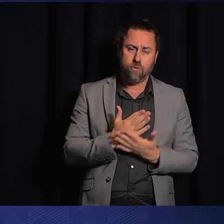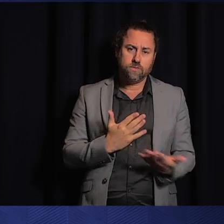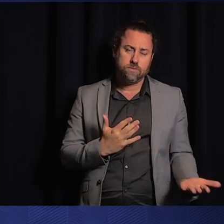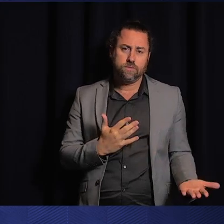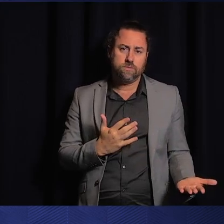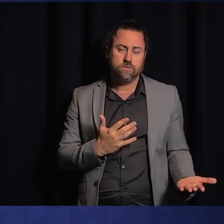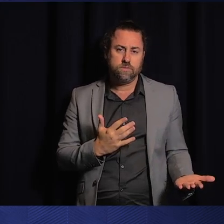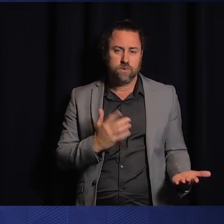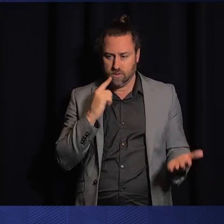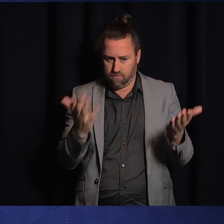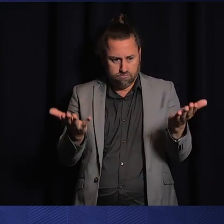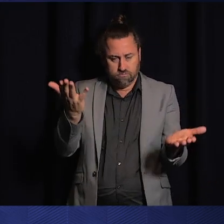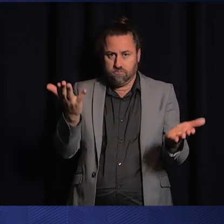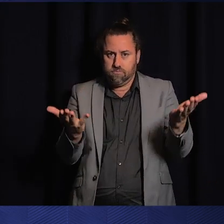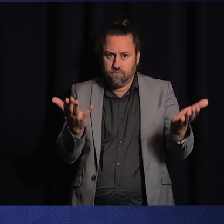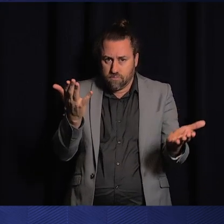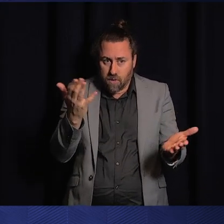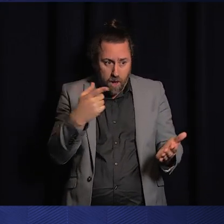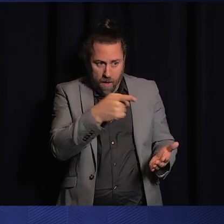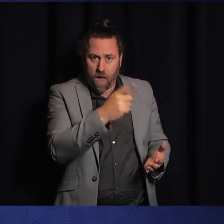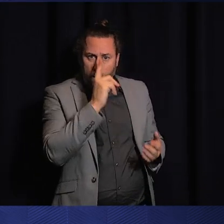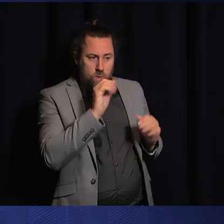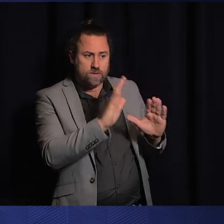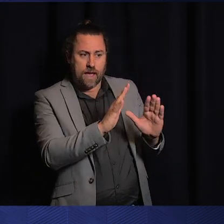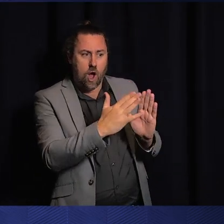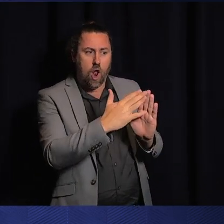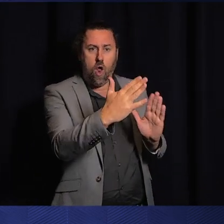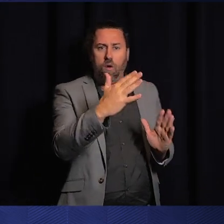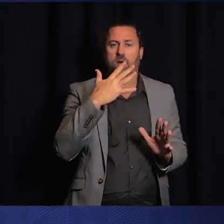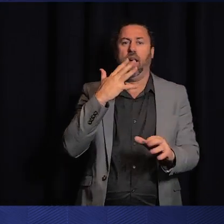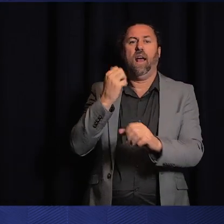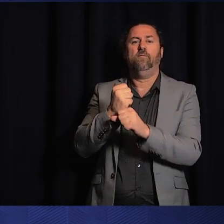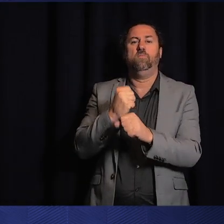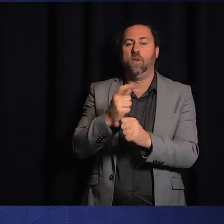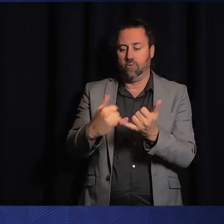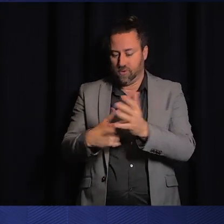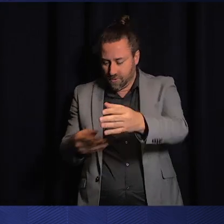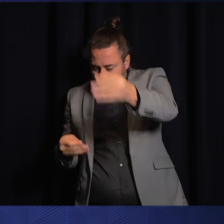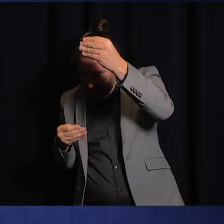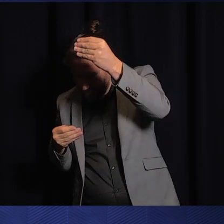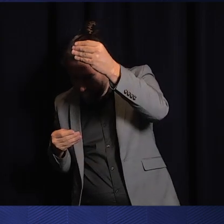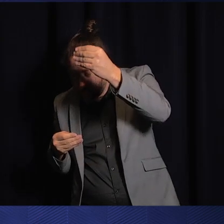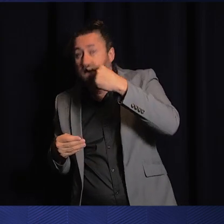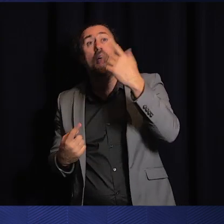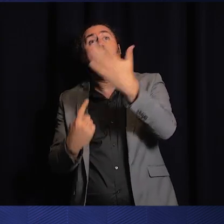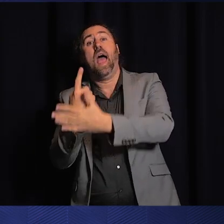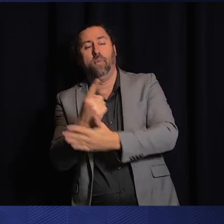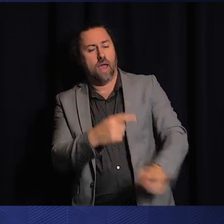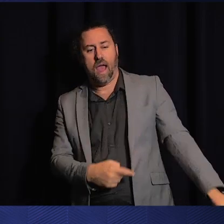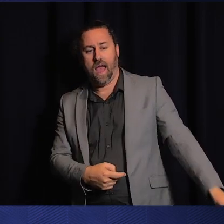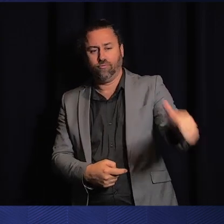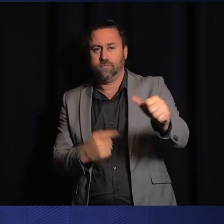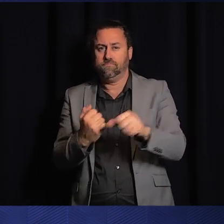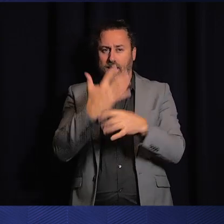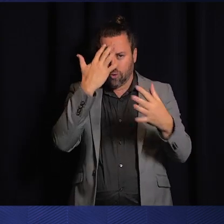the processual due process is also not followed. Okay, this is, again, law. And